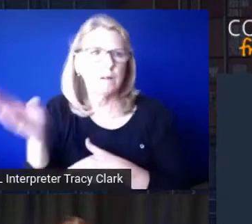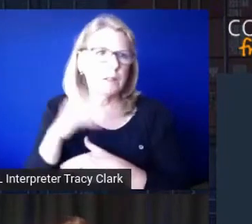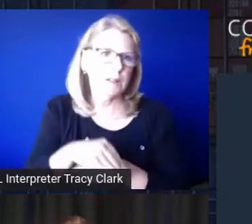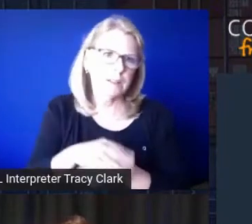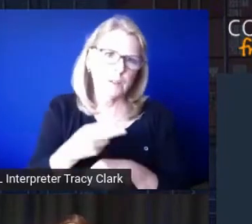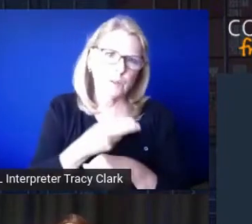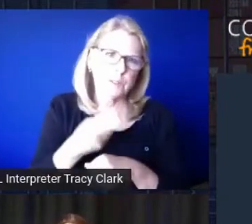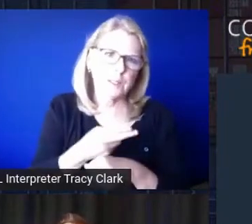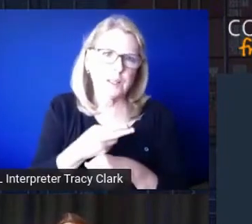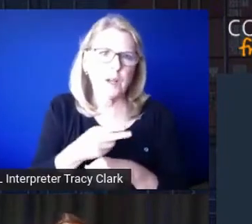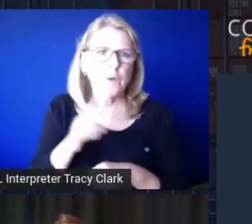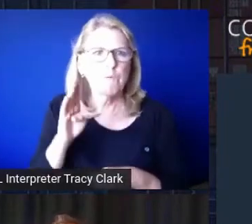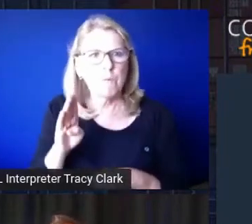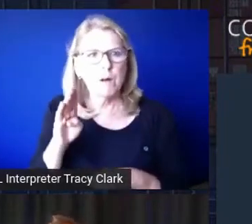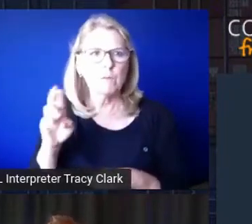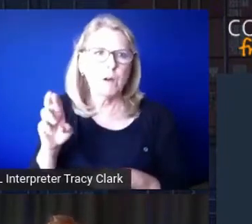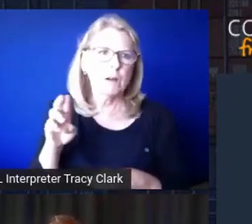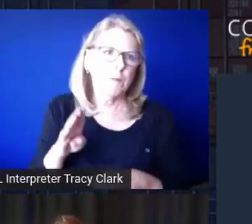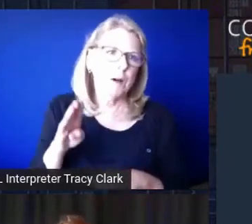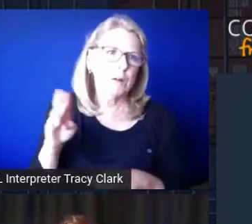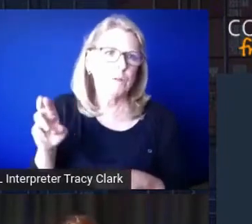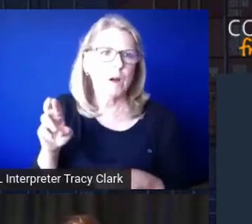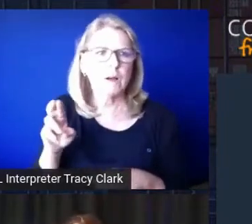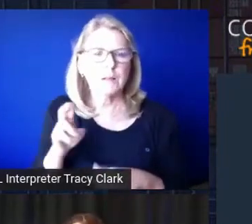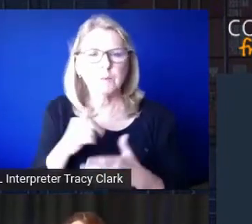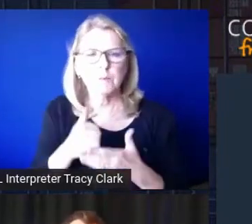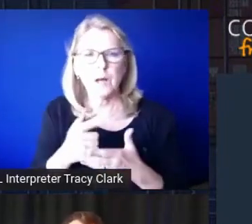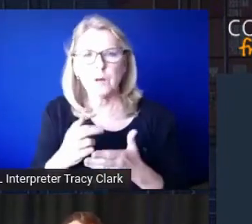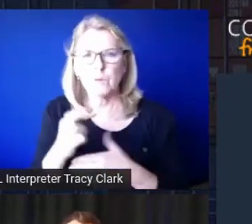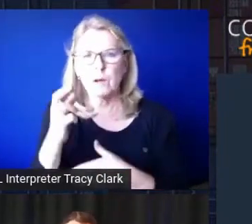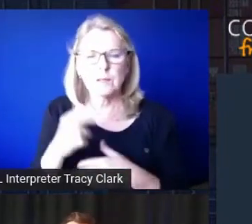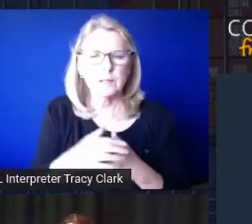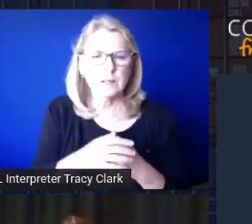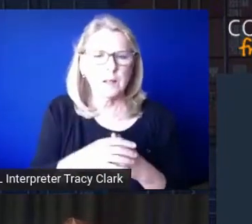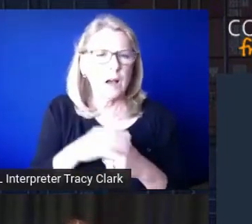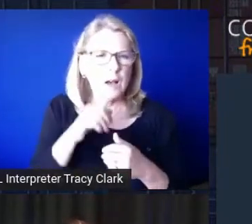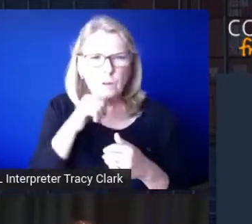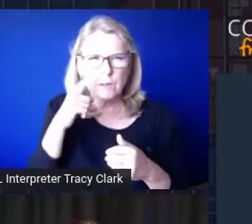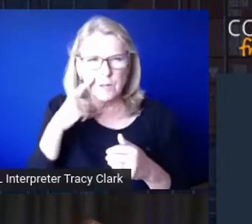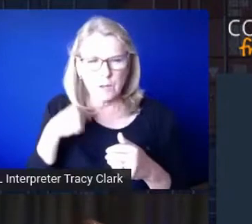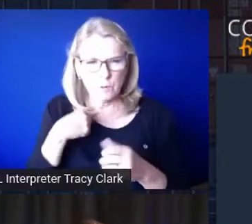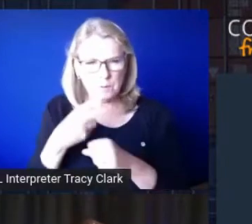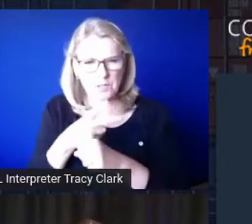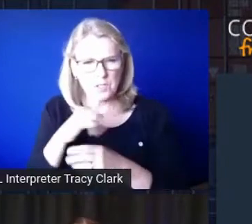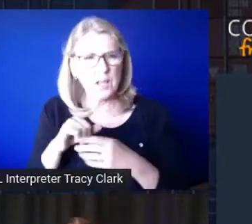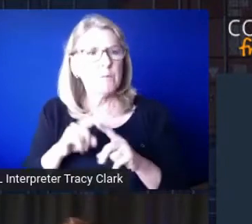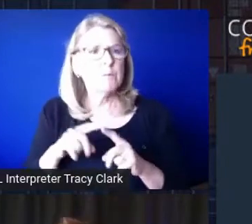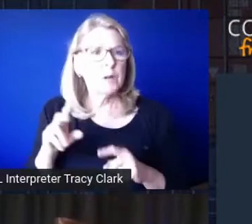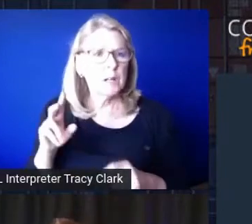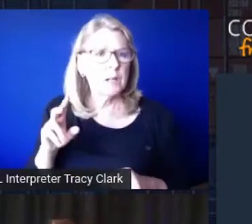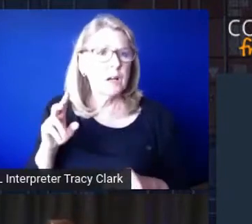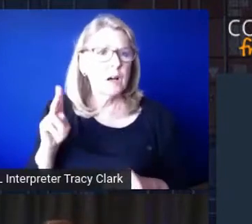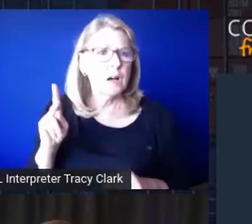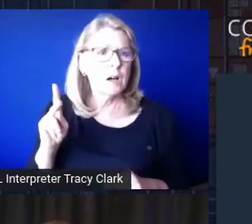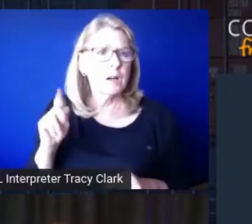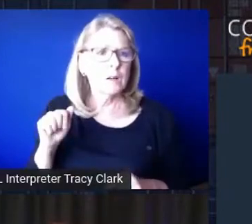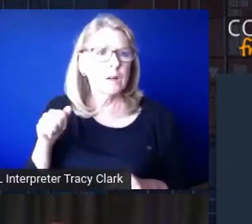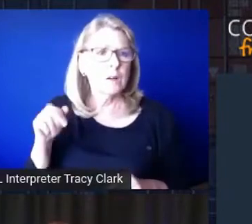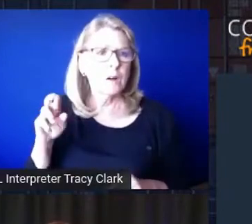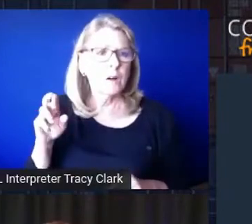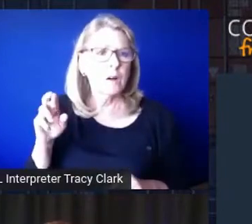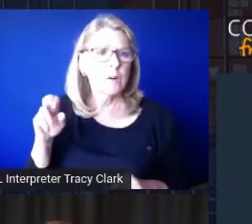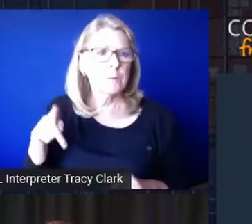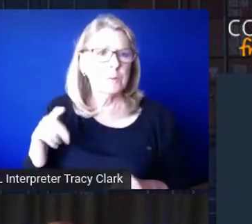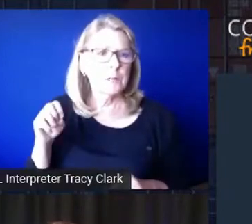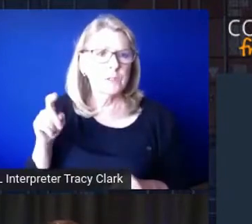Eks Anywhere has it by default. I don't even think we mentioned it, but Carpenter is using Bottlerocket by default. So if you have, if you're using